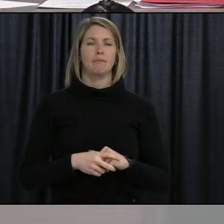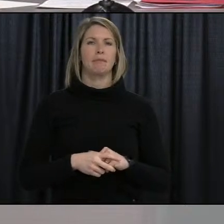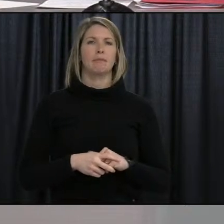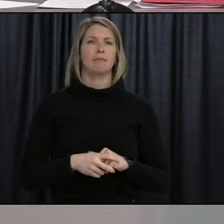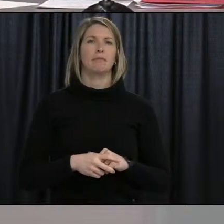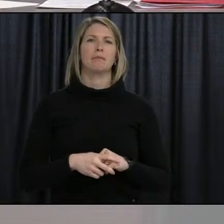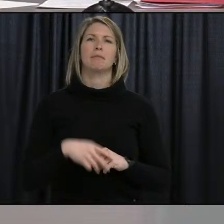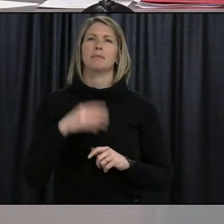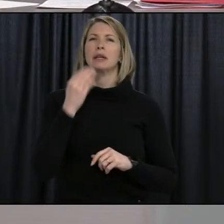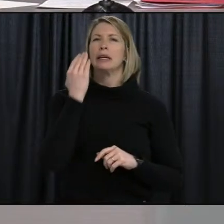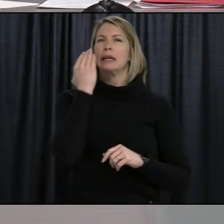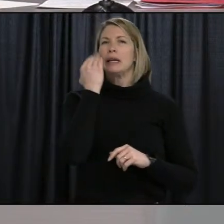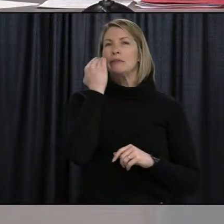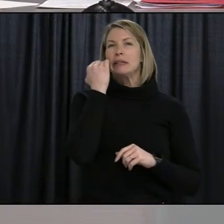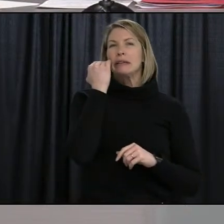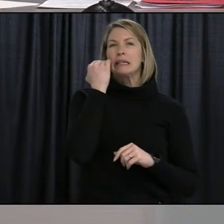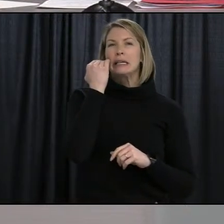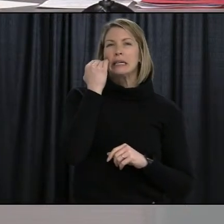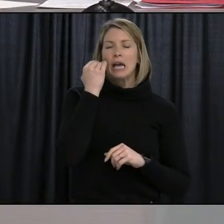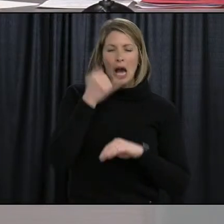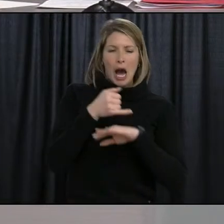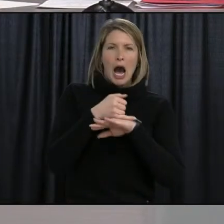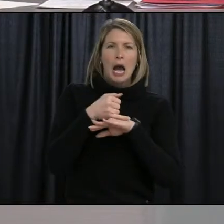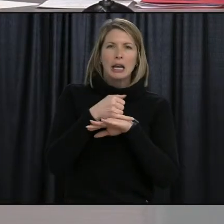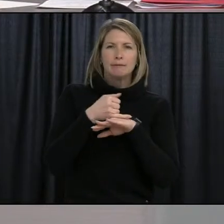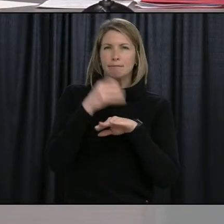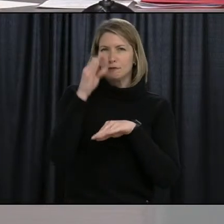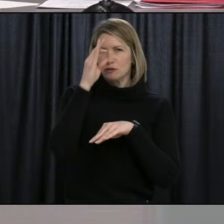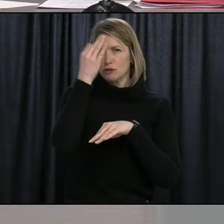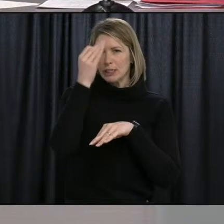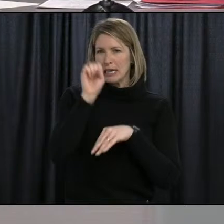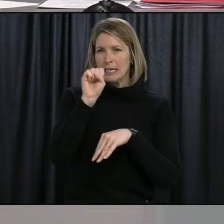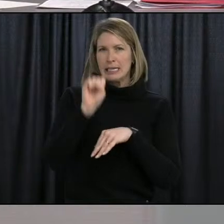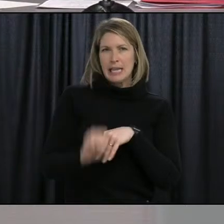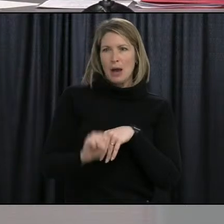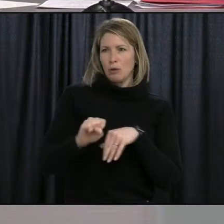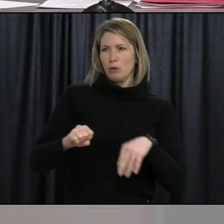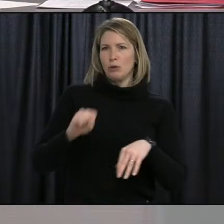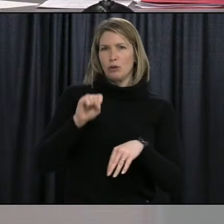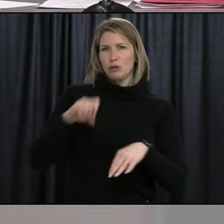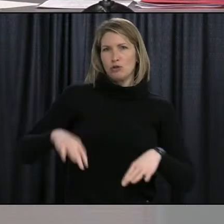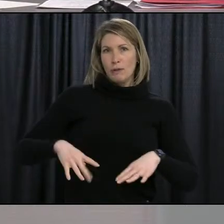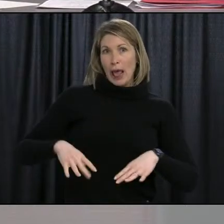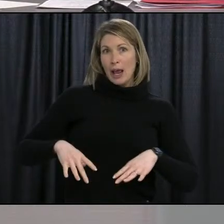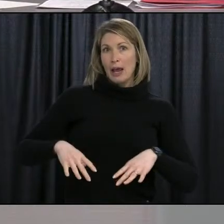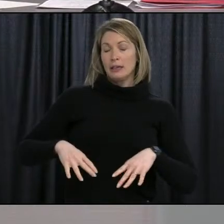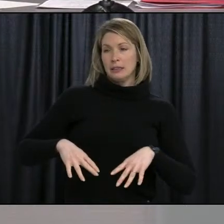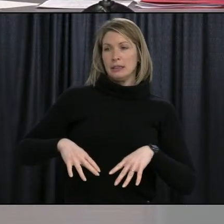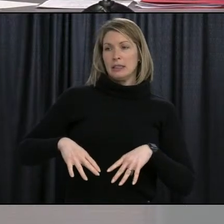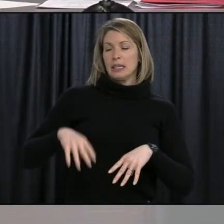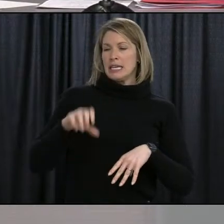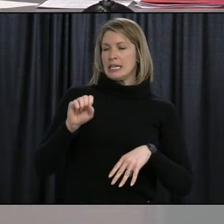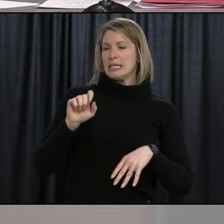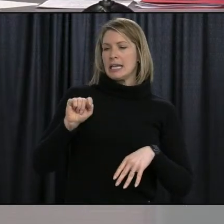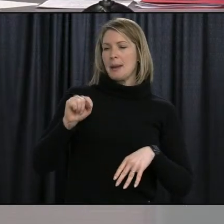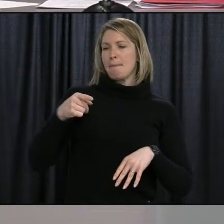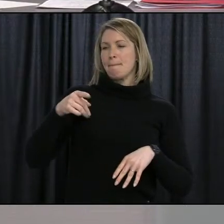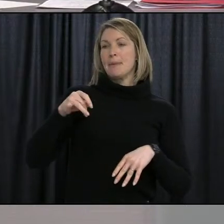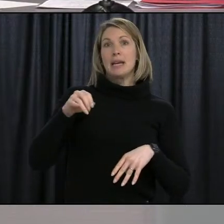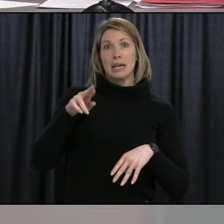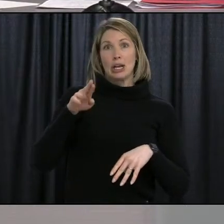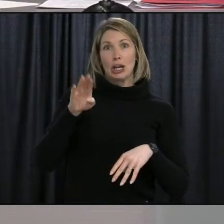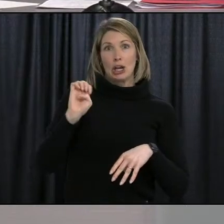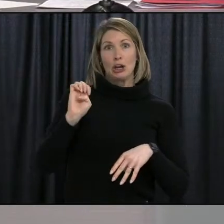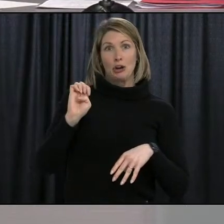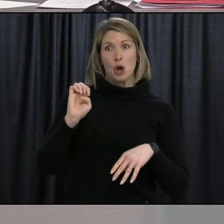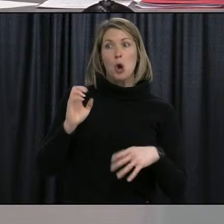Pierre wanting to open a bubble with the province. They expect everyone to be vaccinated within 2 weeks.